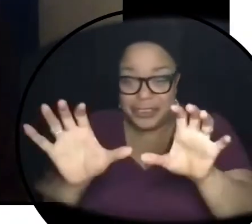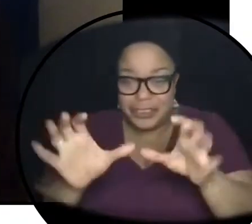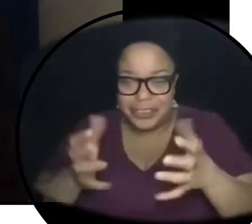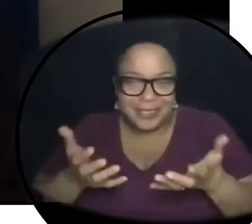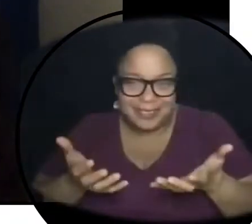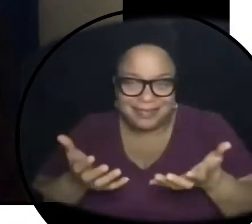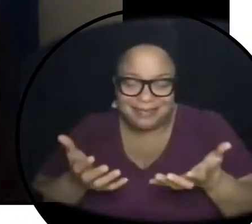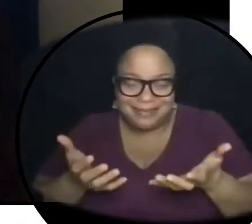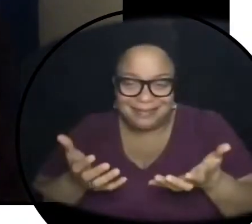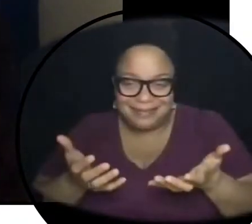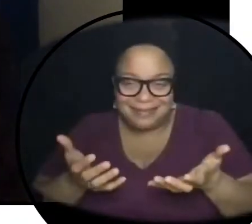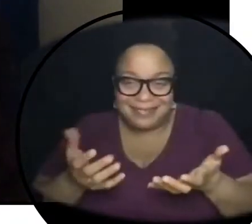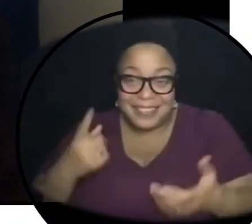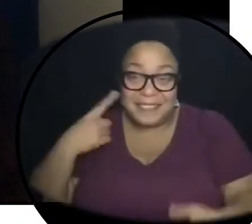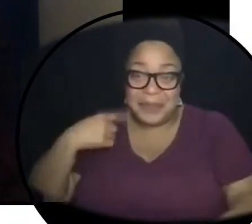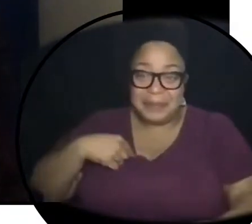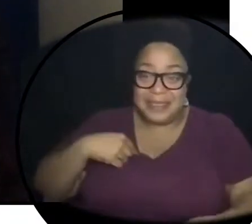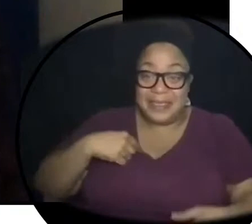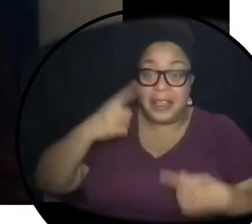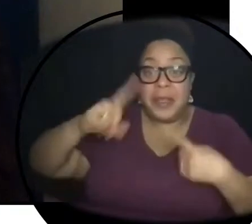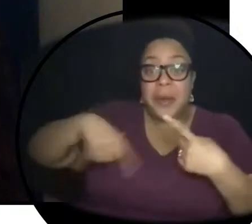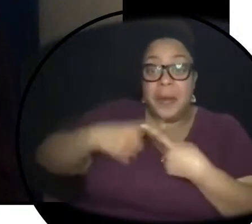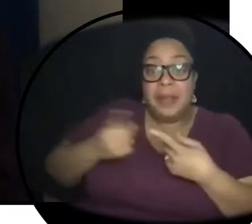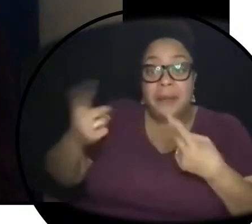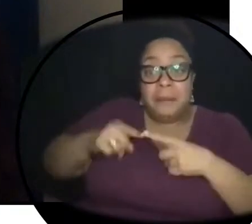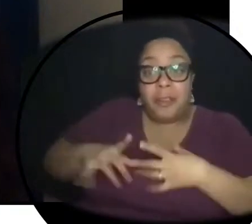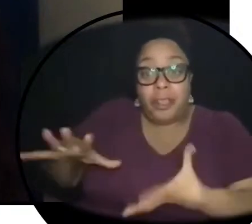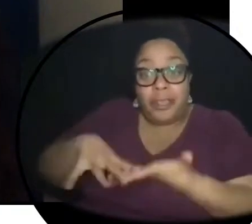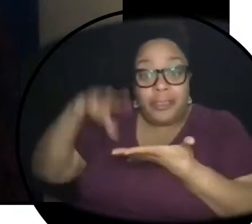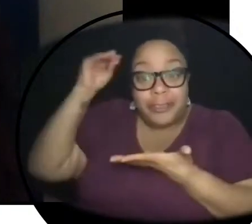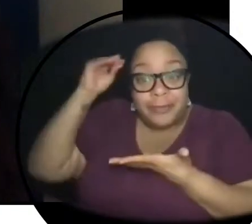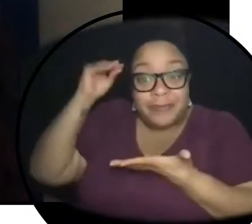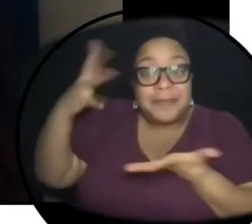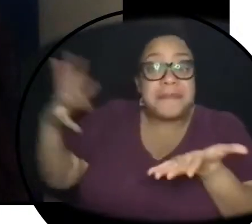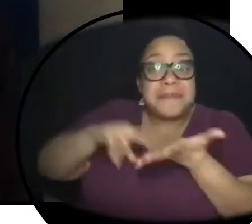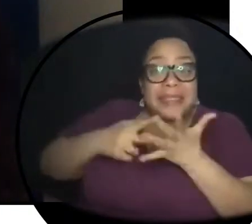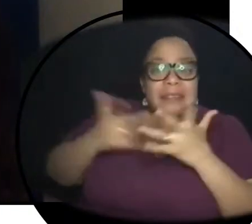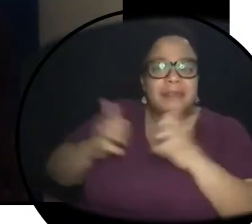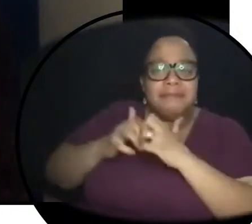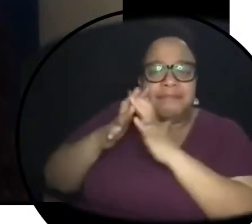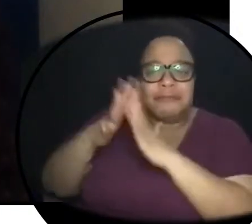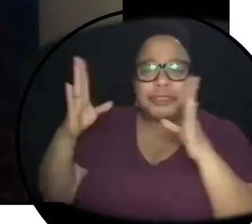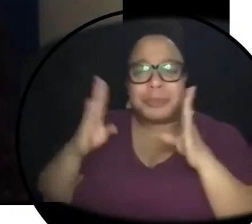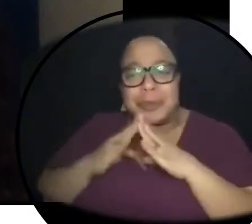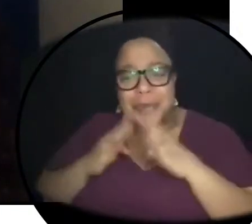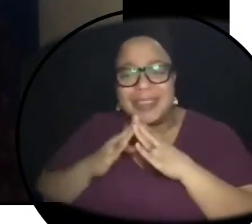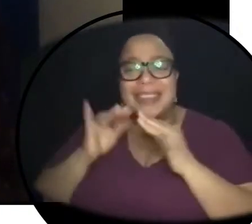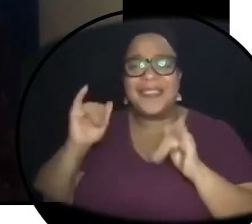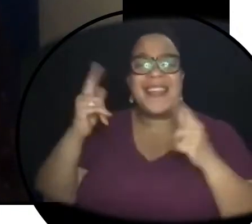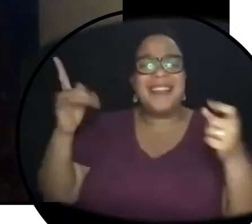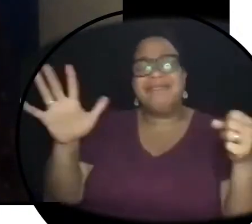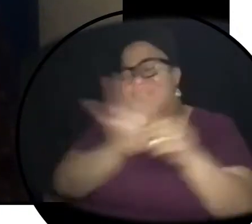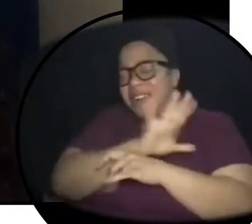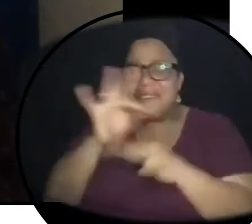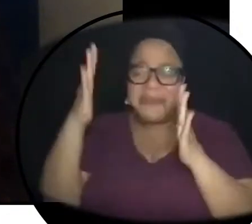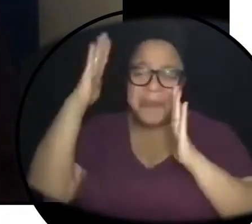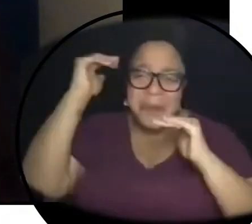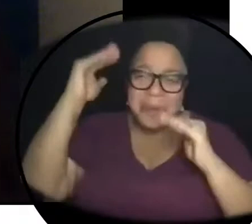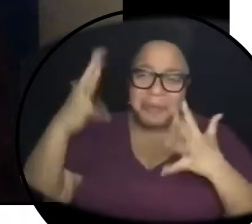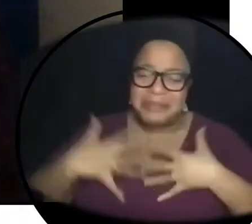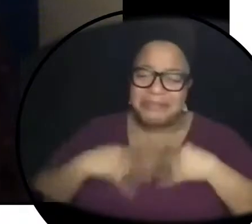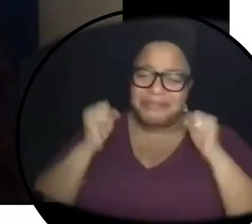with sitting with each other together. I think for those of us who are scholars and who are trained as scholars, we've been trained that to believe